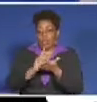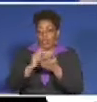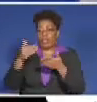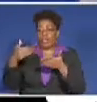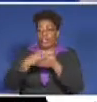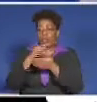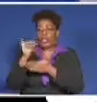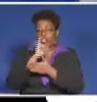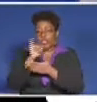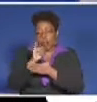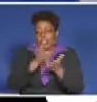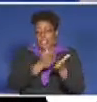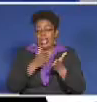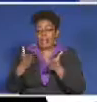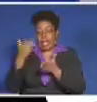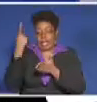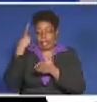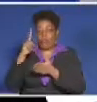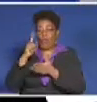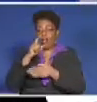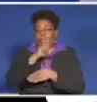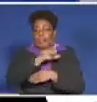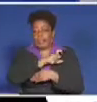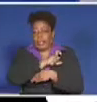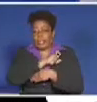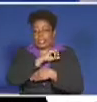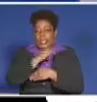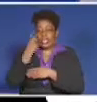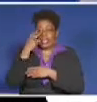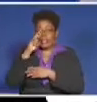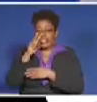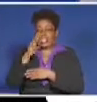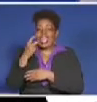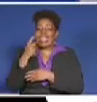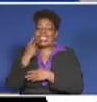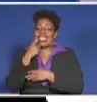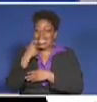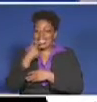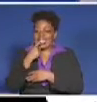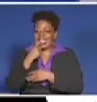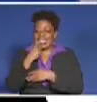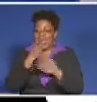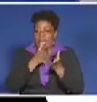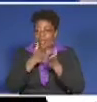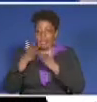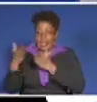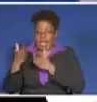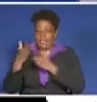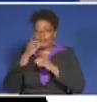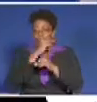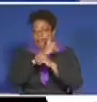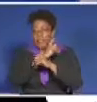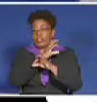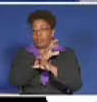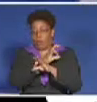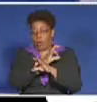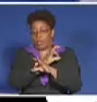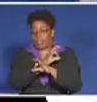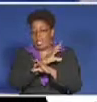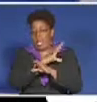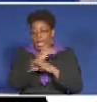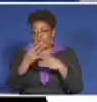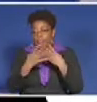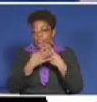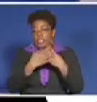plan for law enforcement. This new plan, which includes vision and dental coverage, will cover police, defense force, and correctional